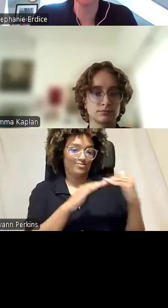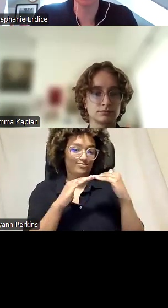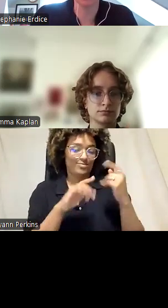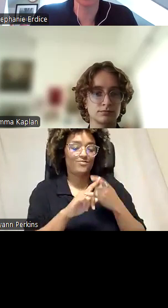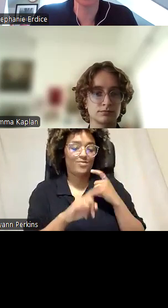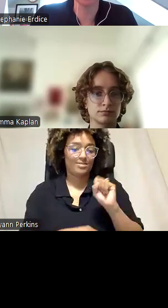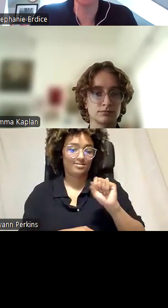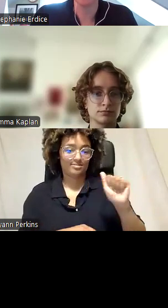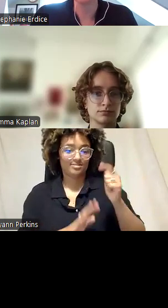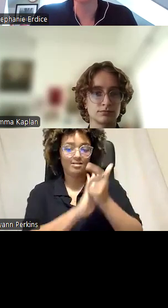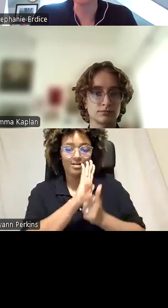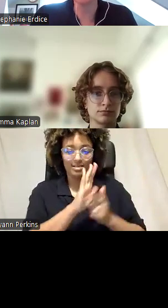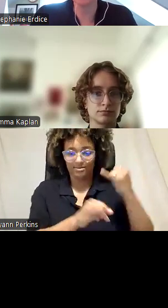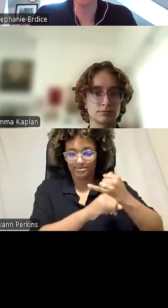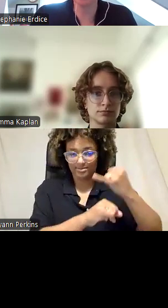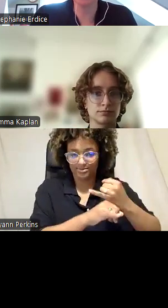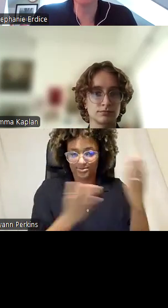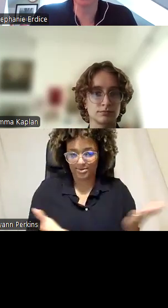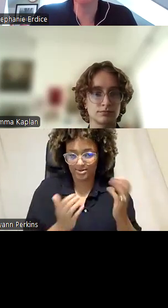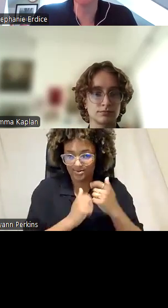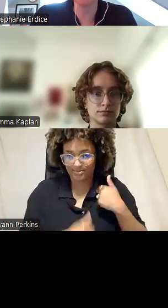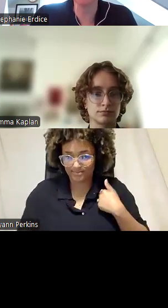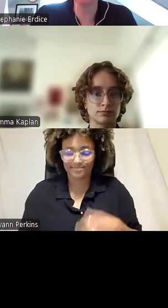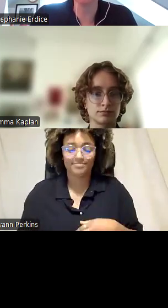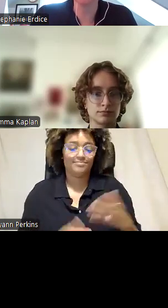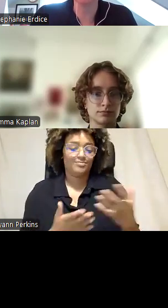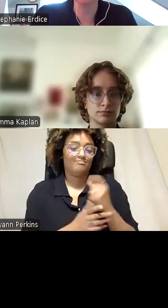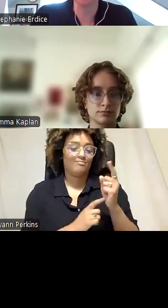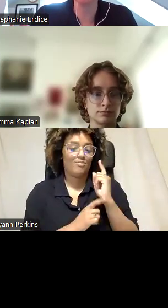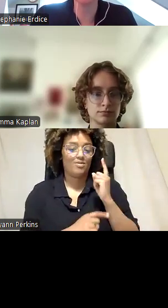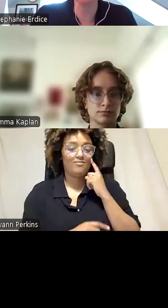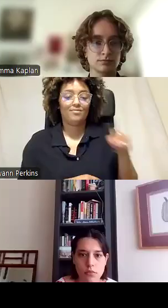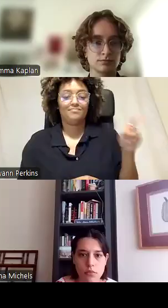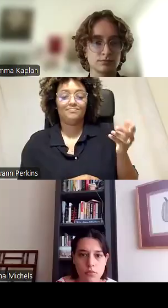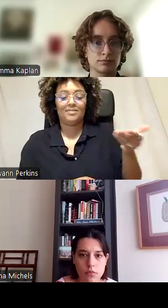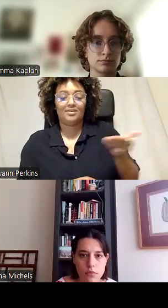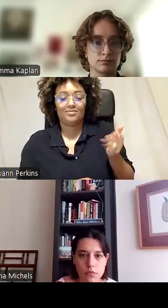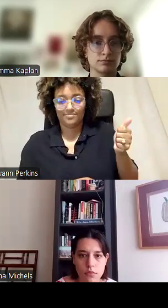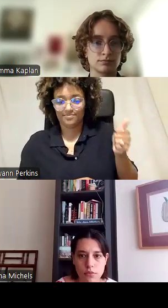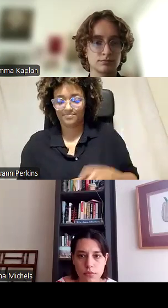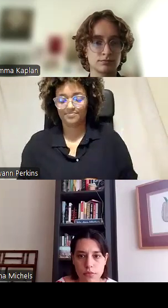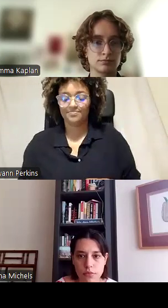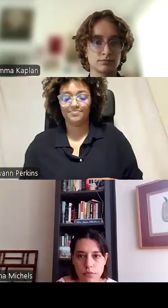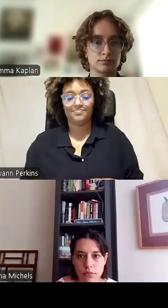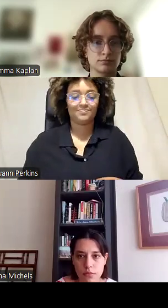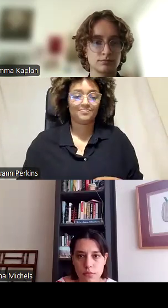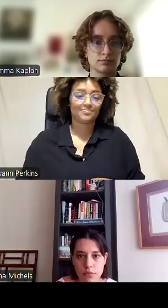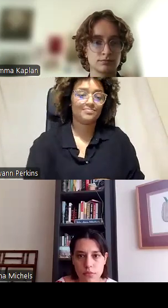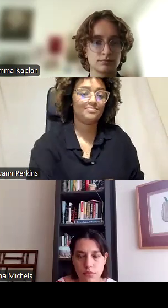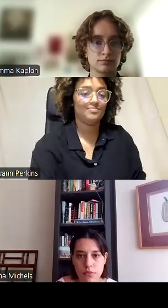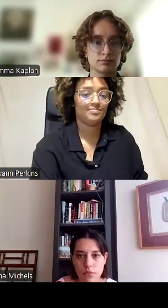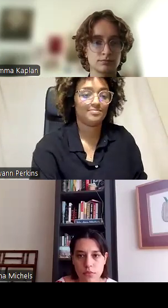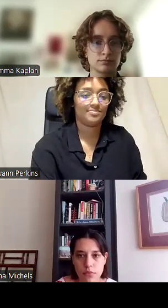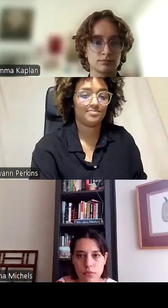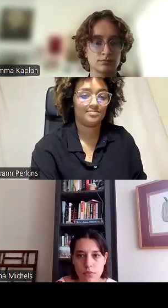Assault Legal Institute, so I want to take a moment so they can introduce themselves. So, Anna, do you